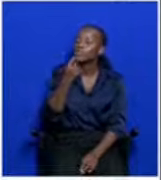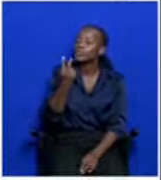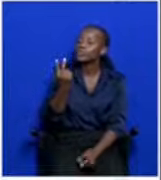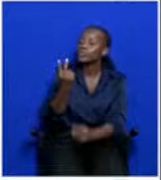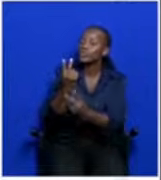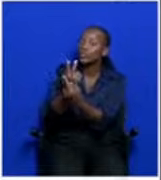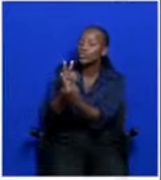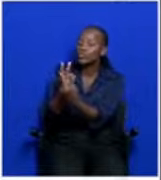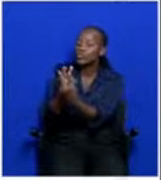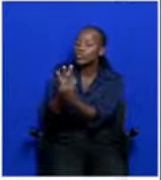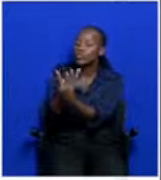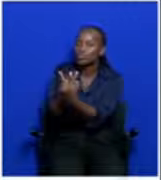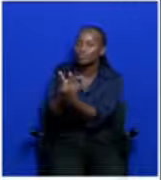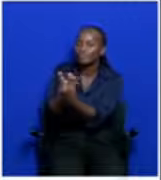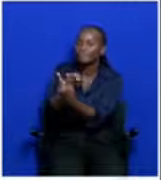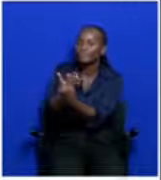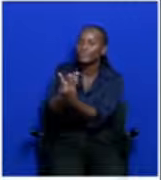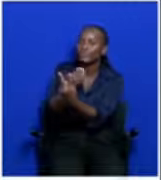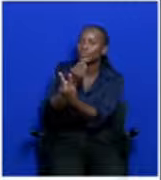you say is Ms. Stolz.